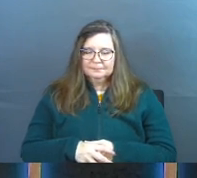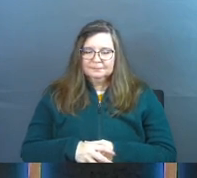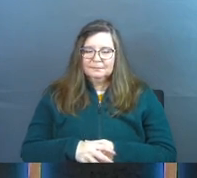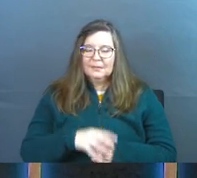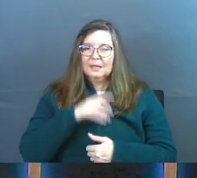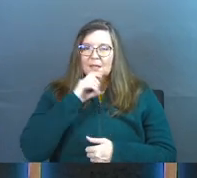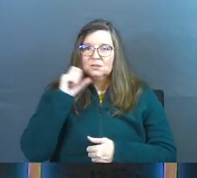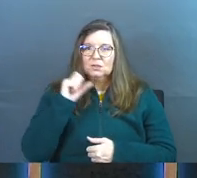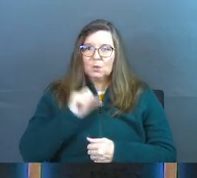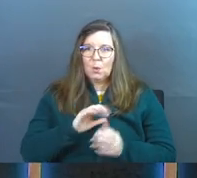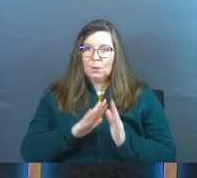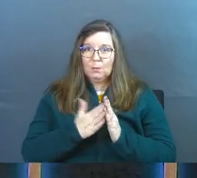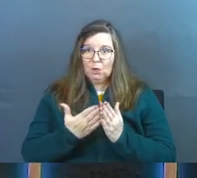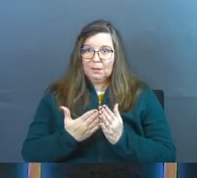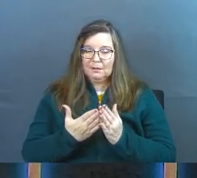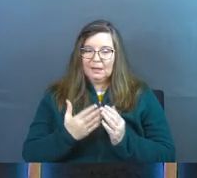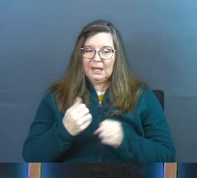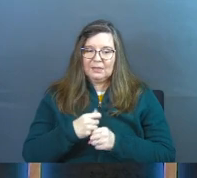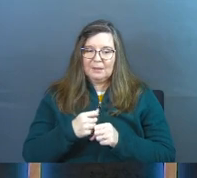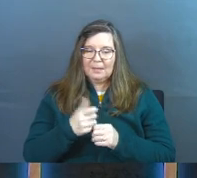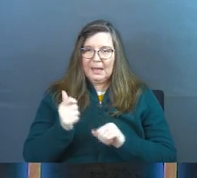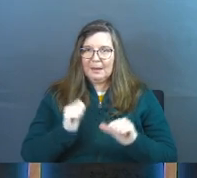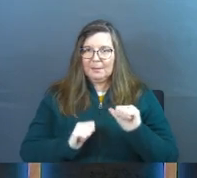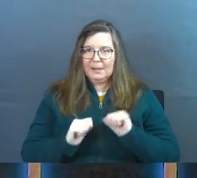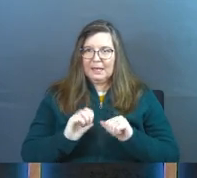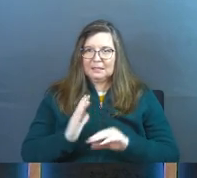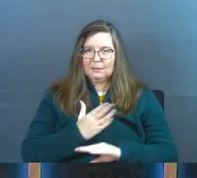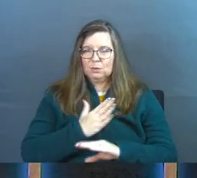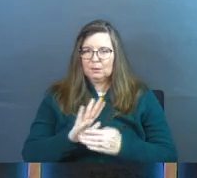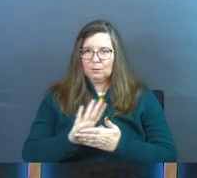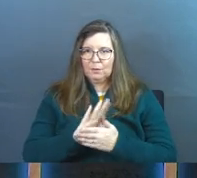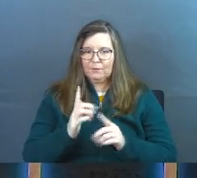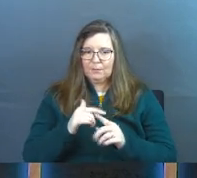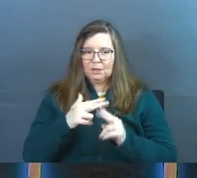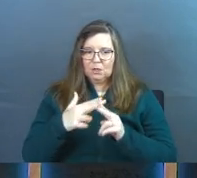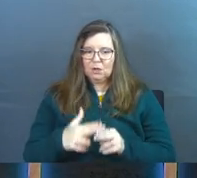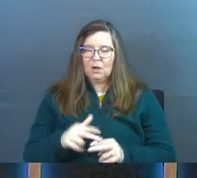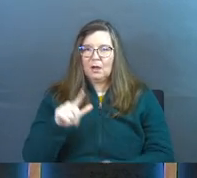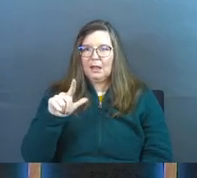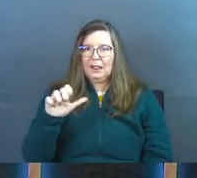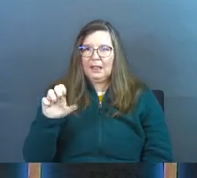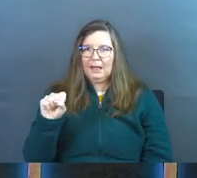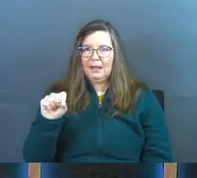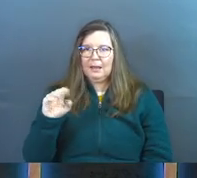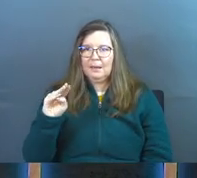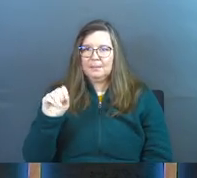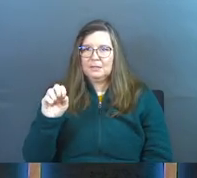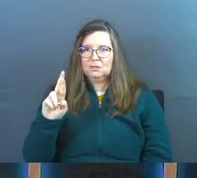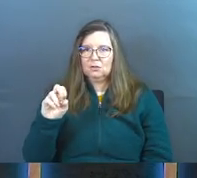There's this old book, and they've made plays and musicals and movies out of it. It's called Les Miserables.